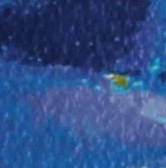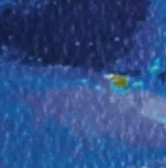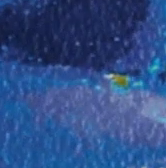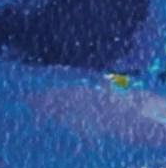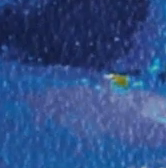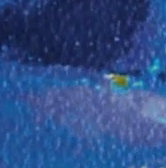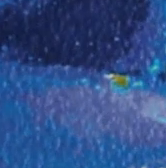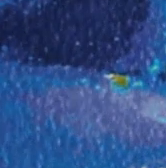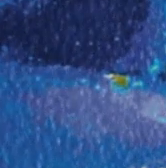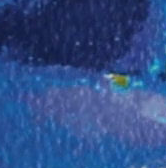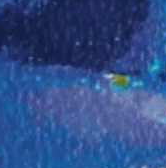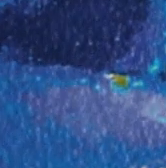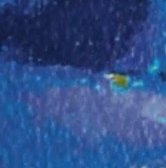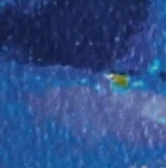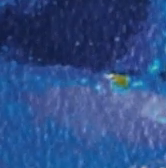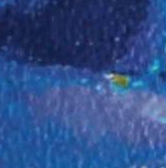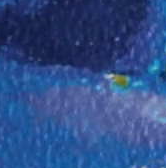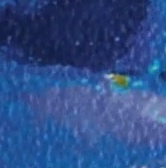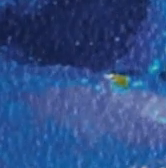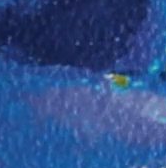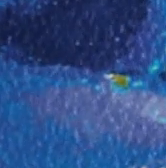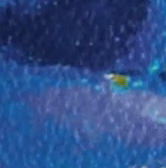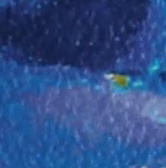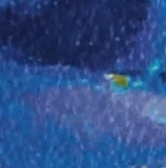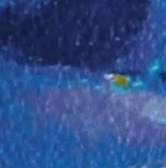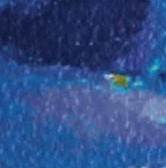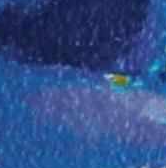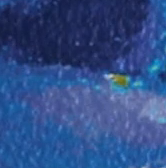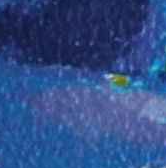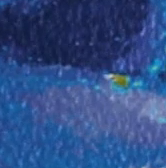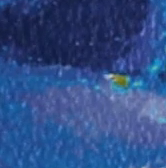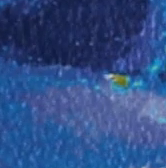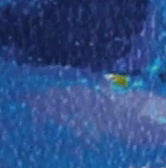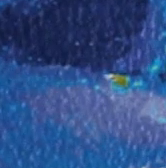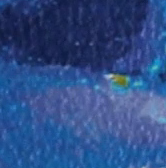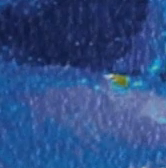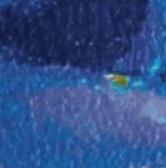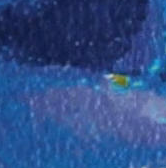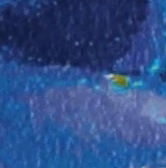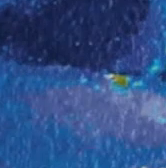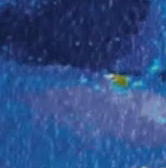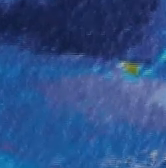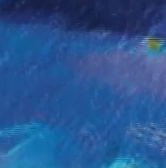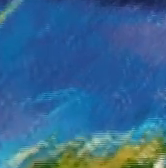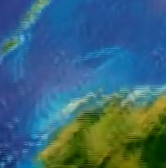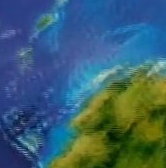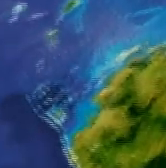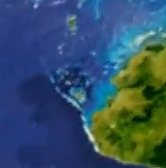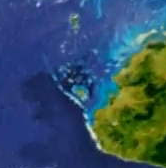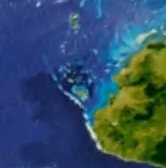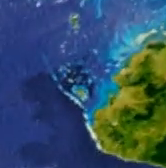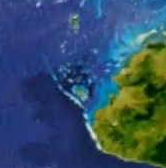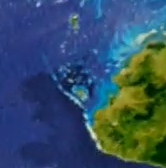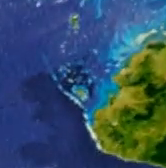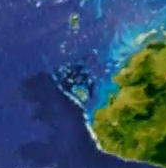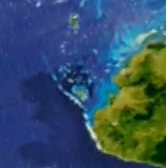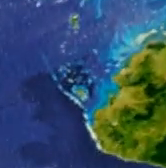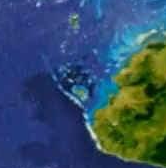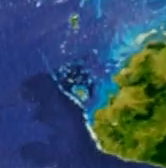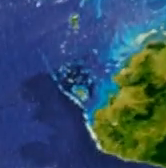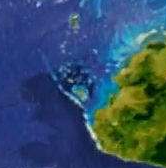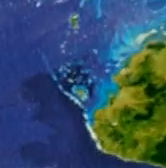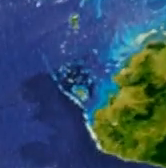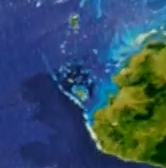thunderstorms. At sea, east to northeasterly winds 15 to 20 knots, moderate to rough seas.